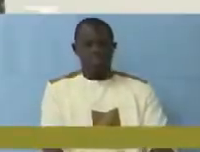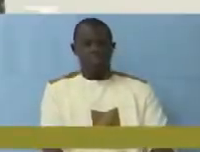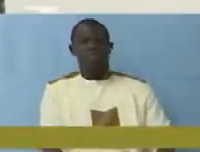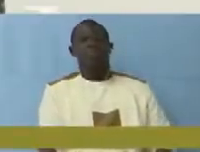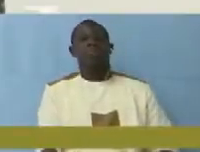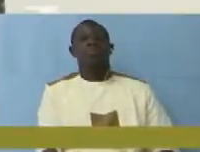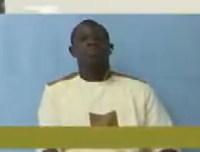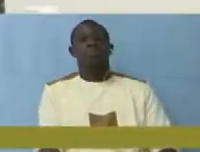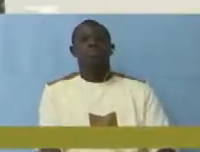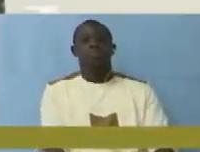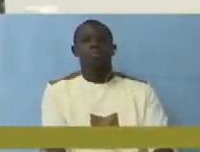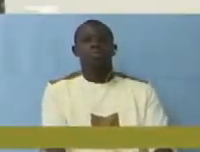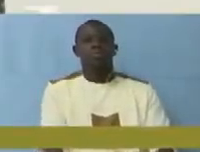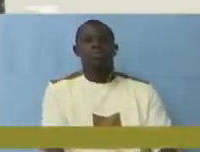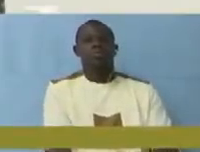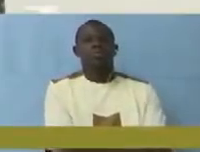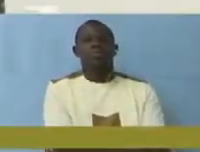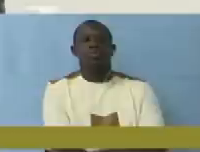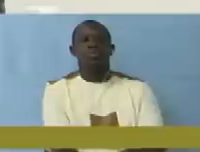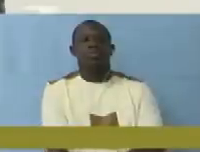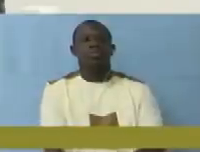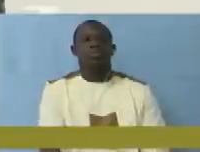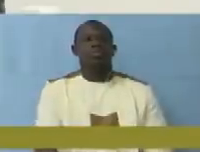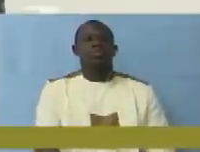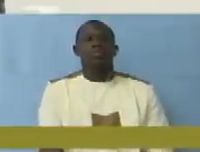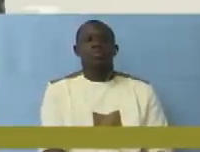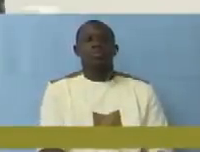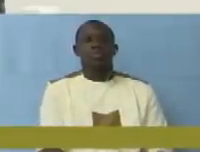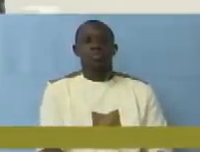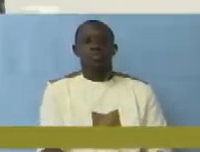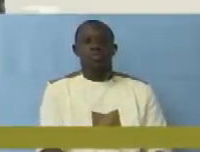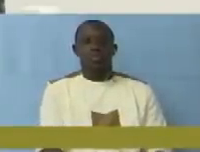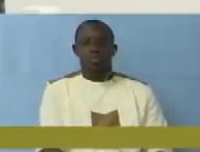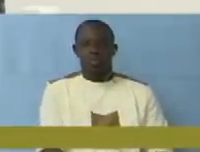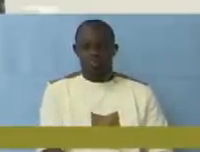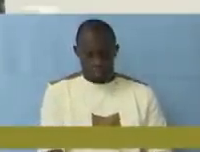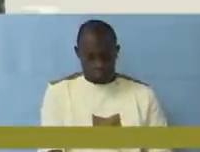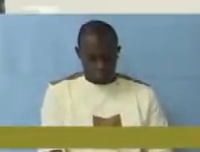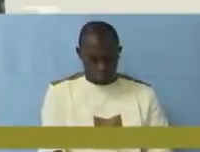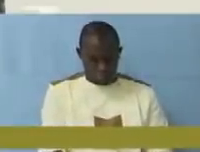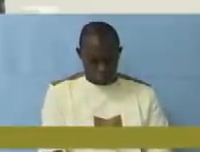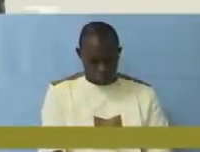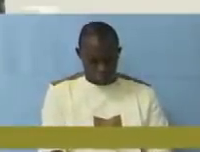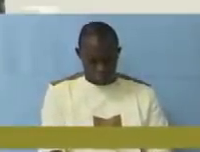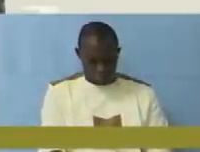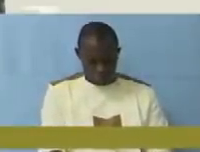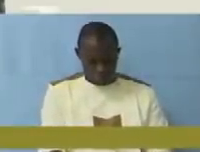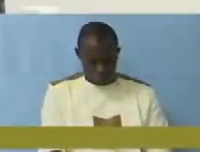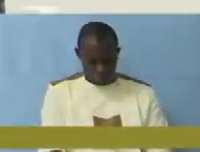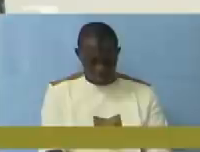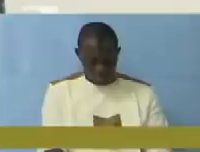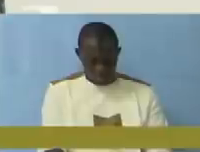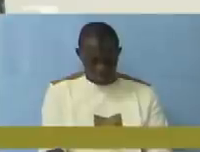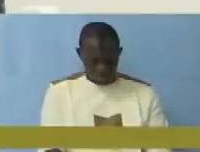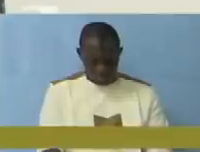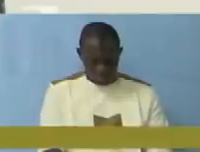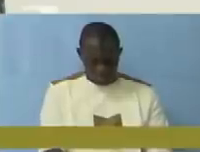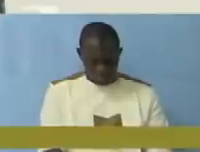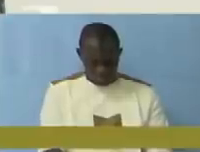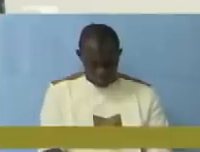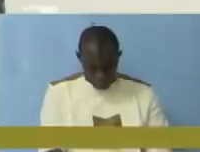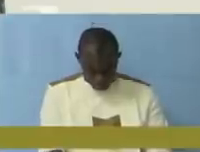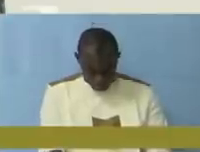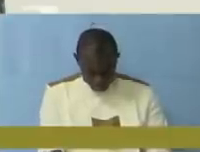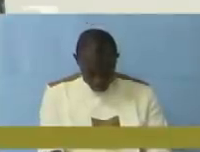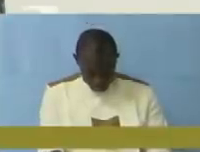I can see, though, that the technicians are not yet in place for television broadcast. And to wait for